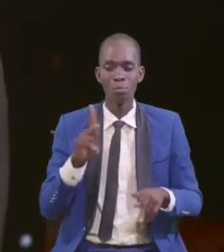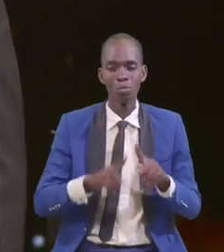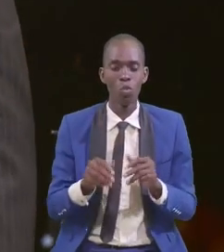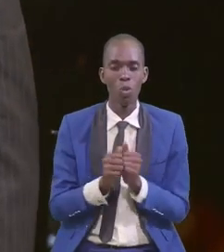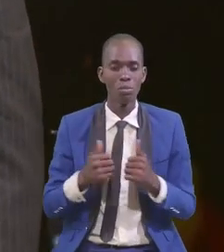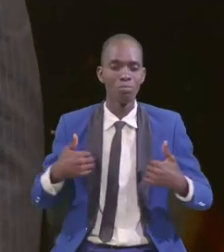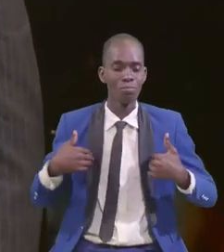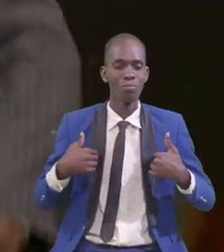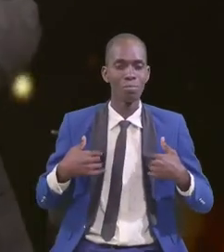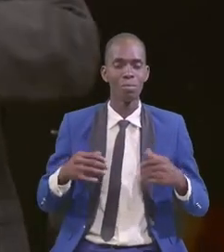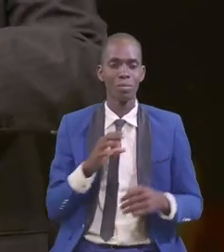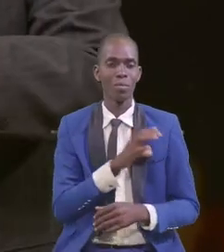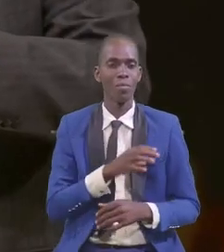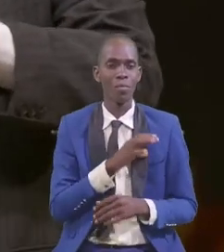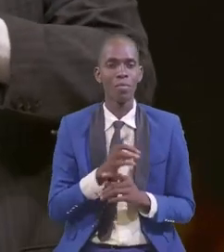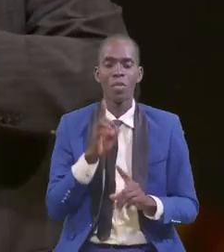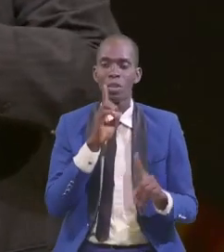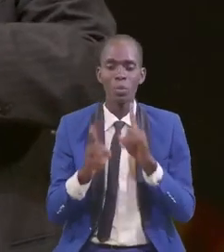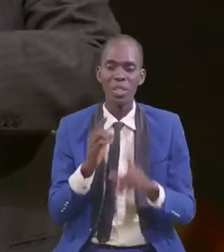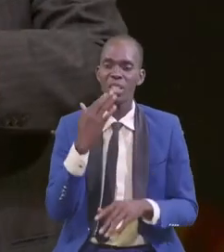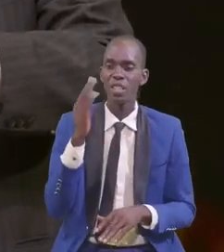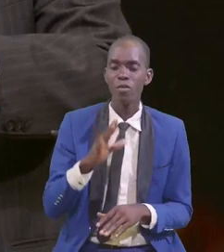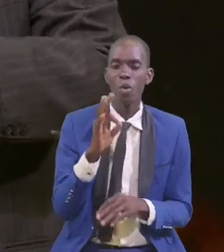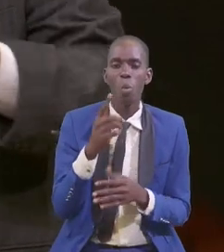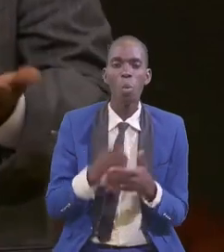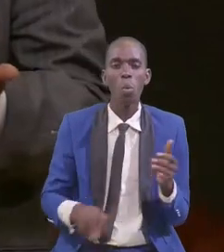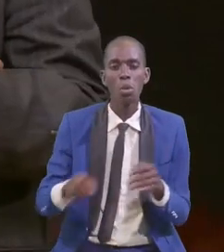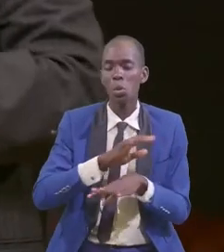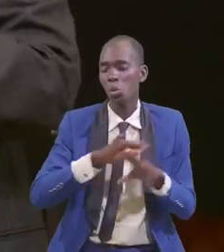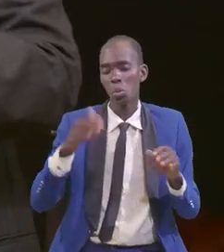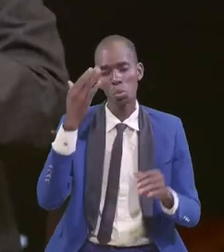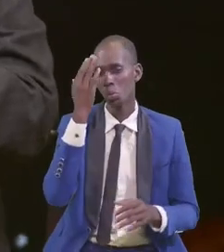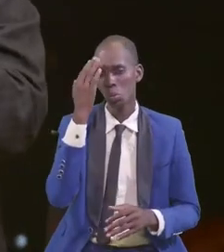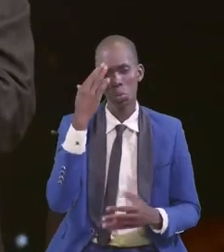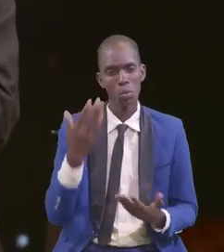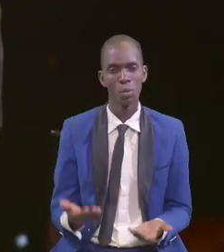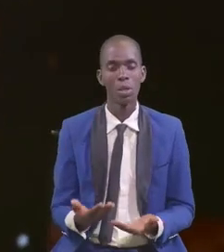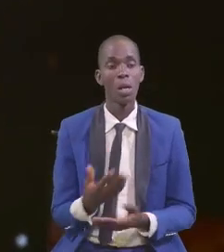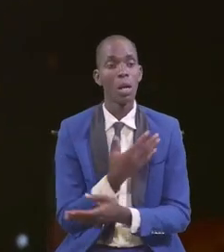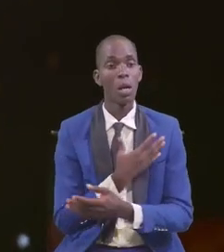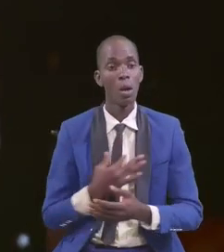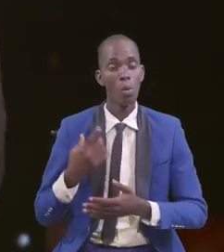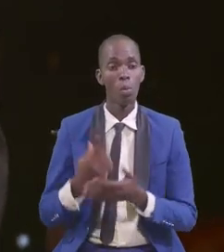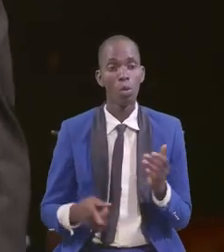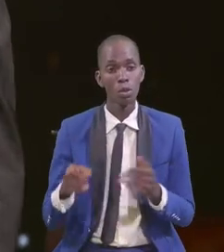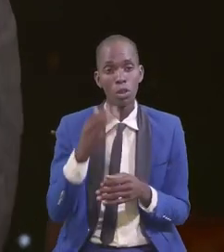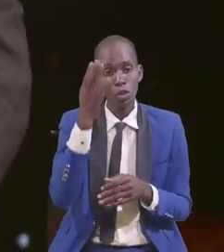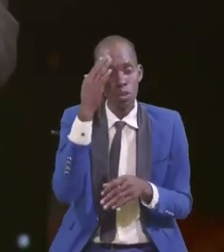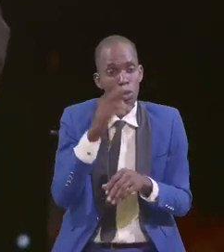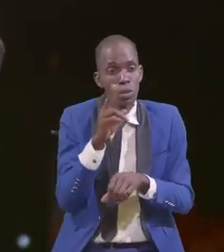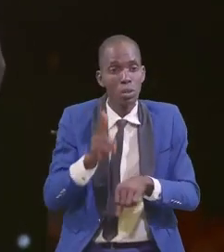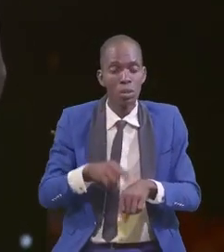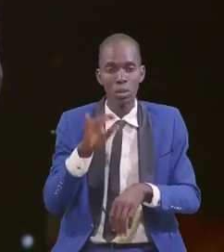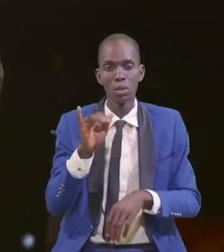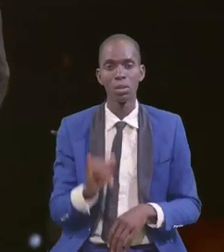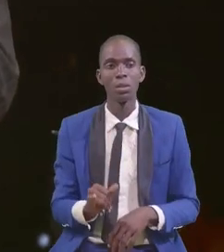things they know not. And what they know naturally, he's talking about people as brute beasts.